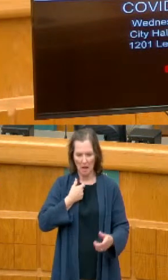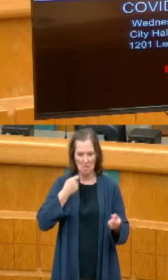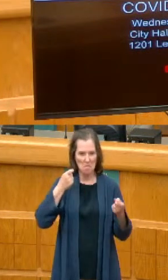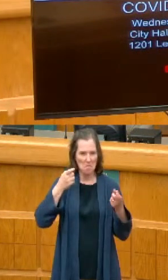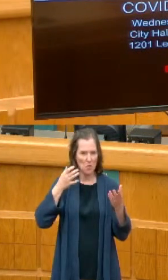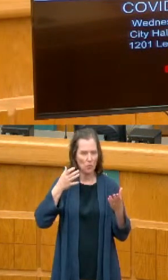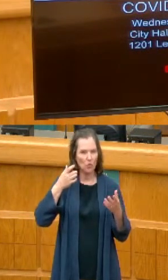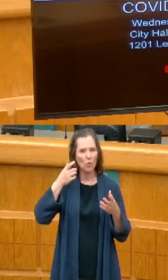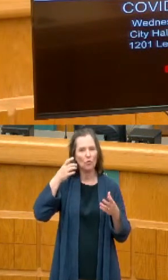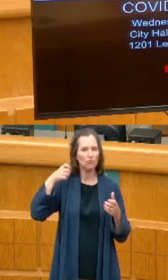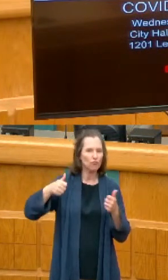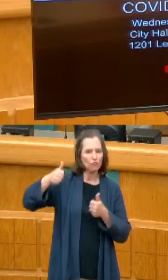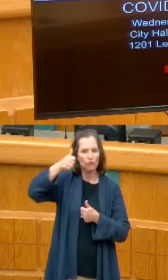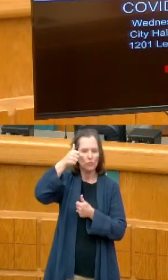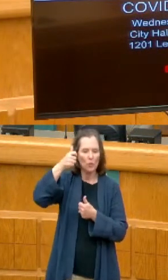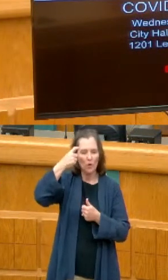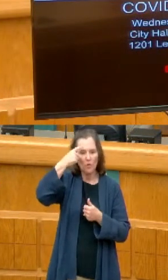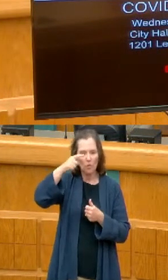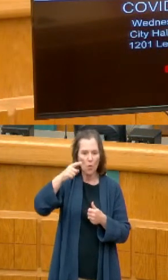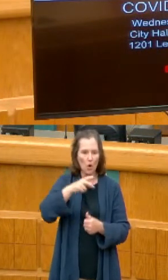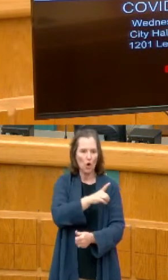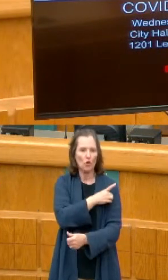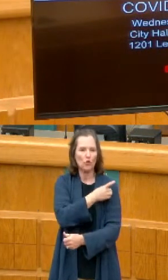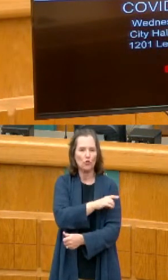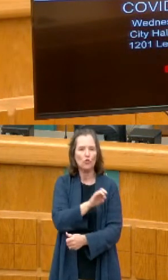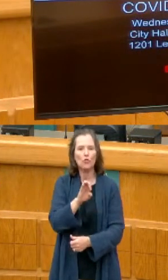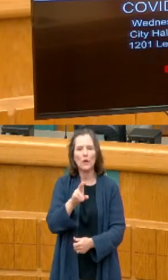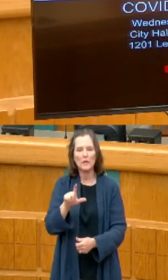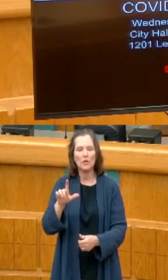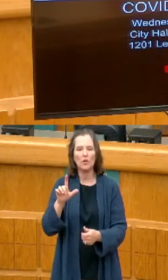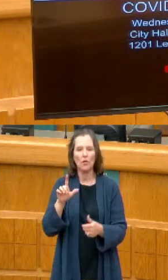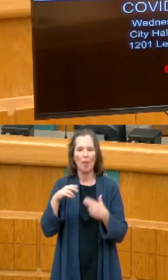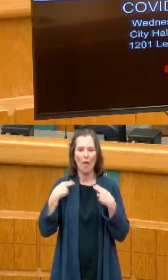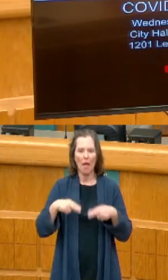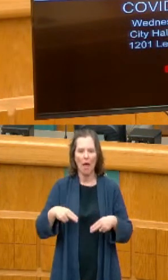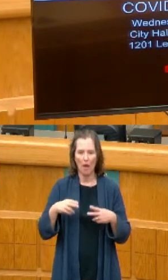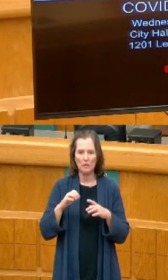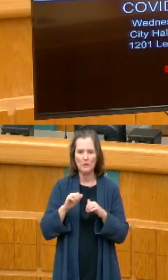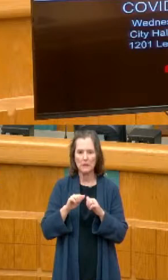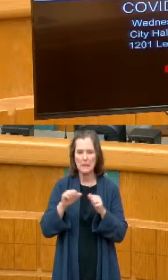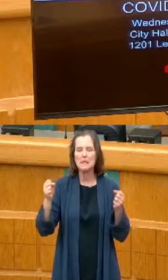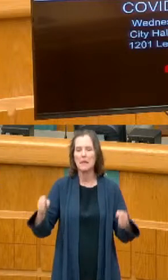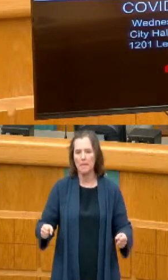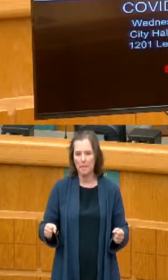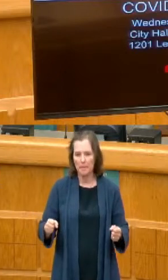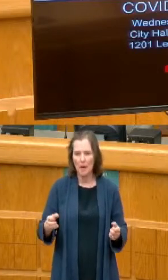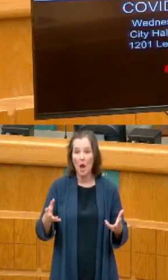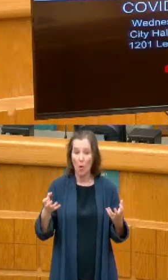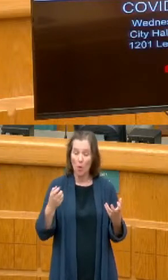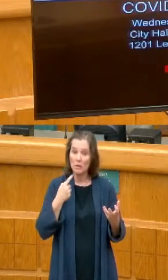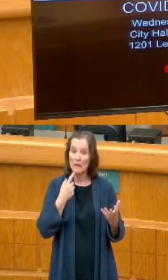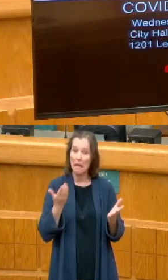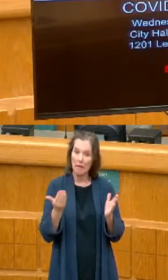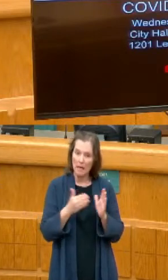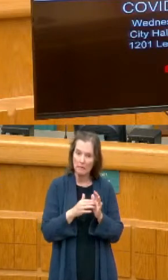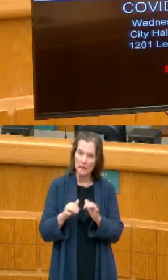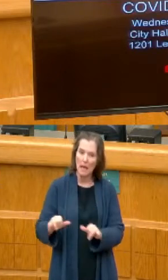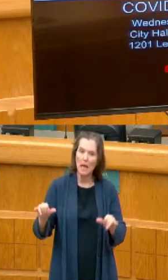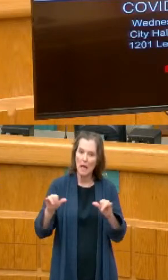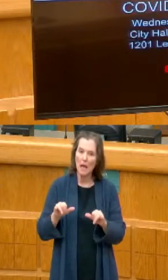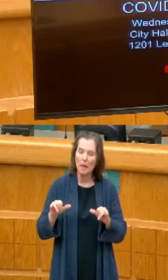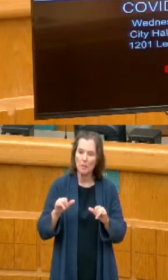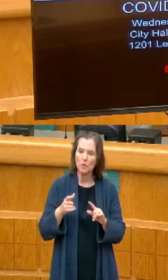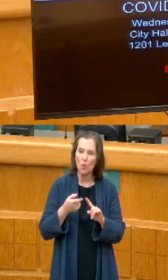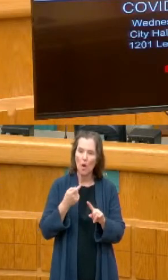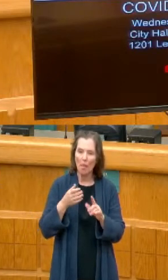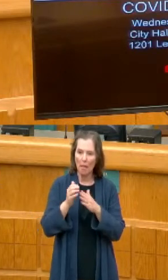System. And I want to reiterate what our city and county leaders have said before, that we are